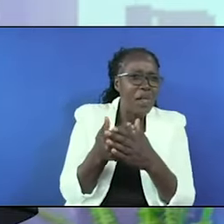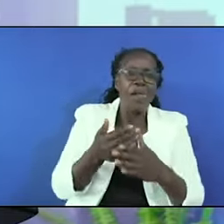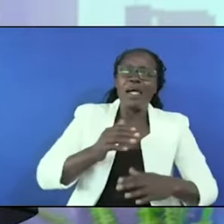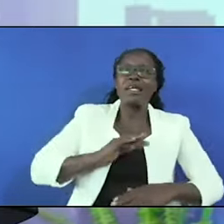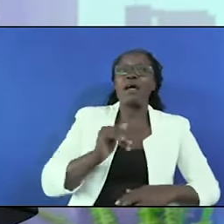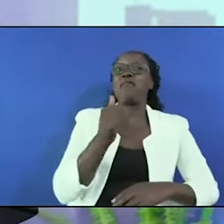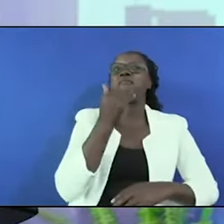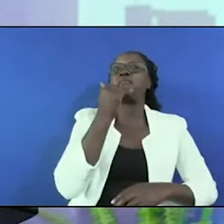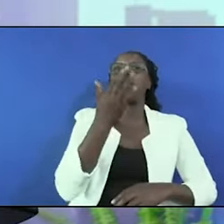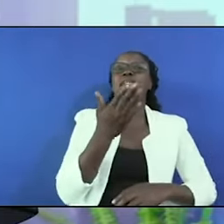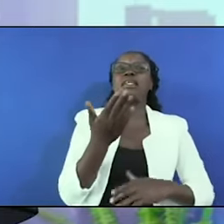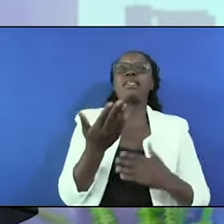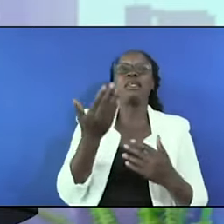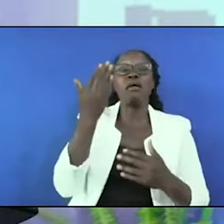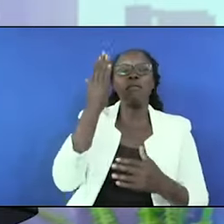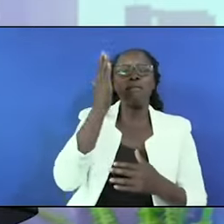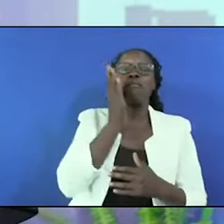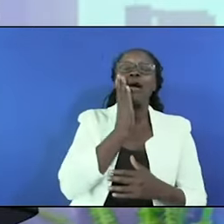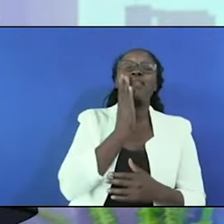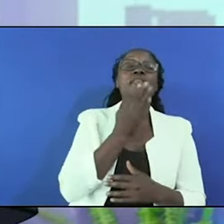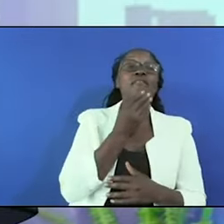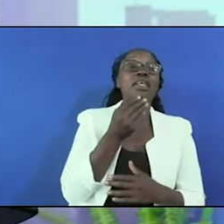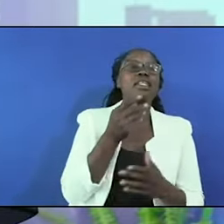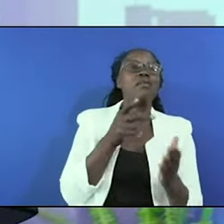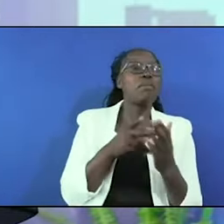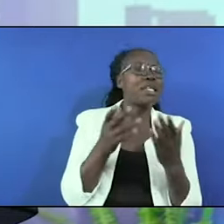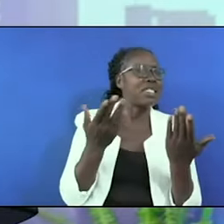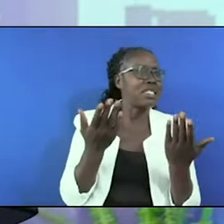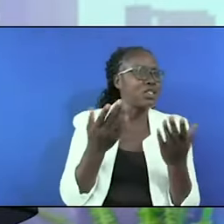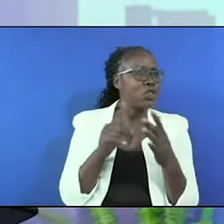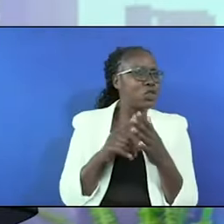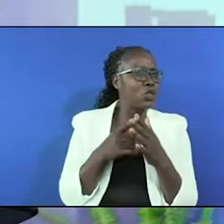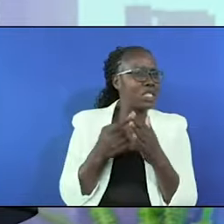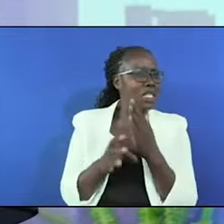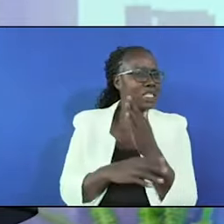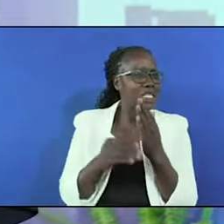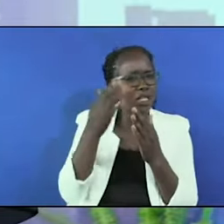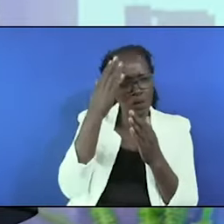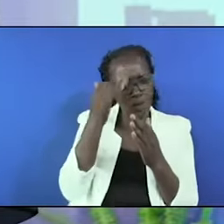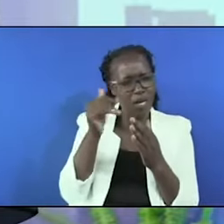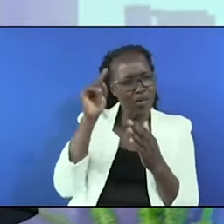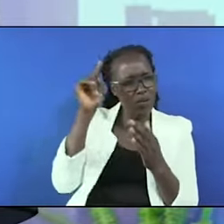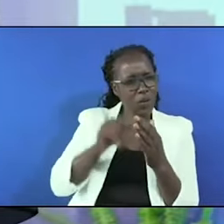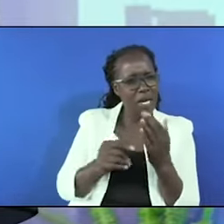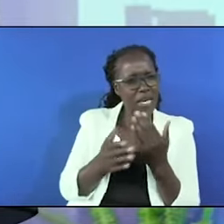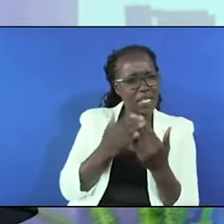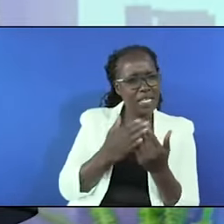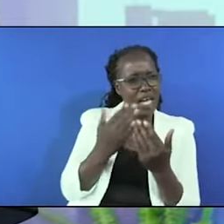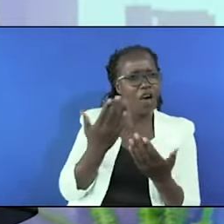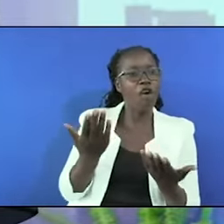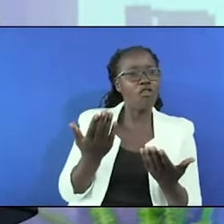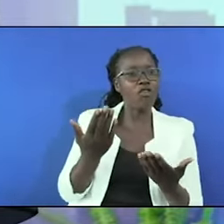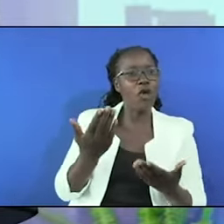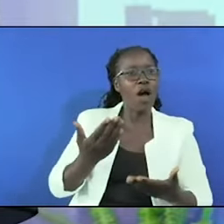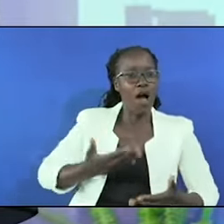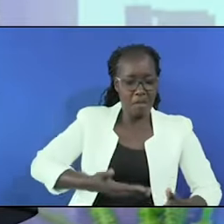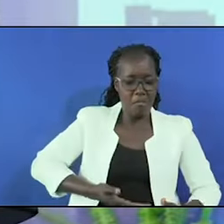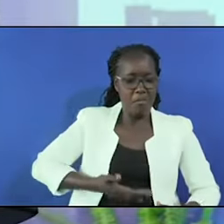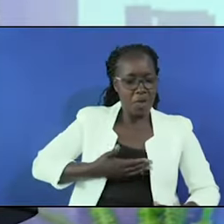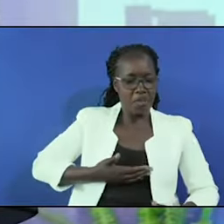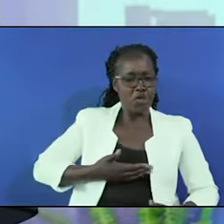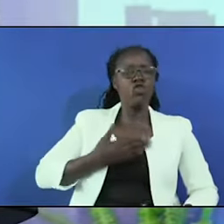even though your father and mother are not thieves. You will start stealing, because you must take care of your habit.